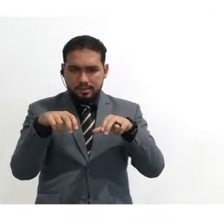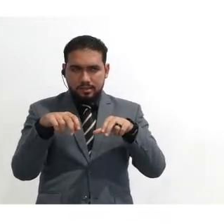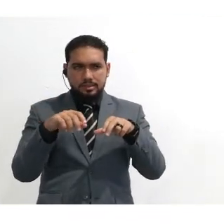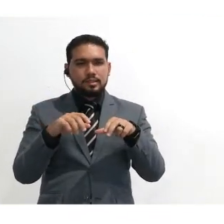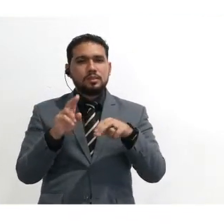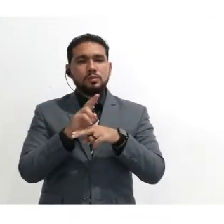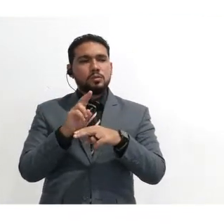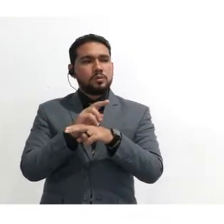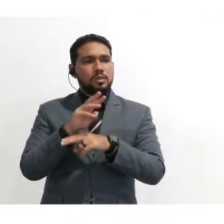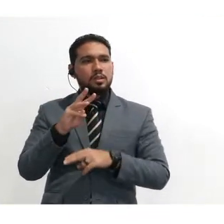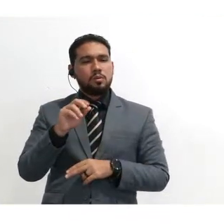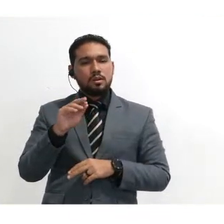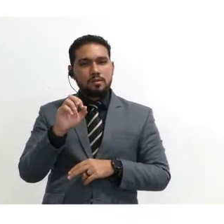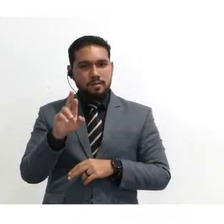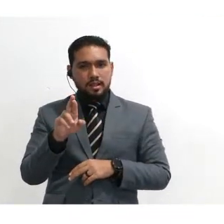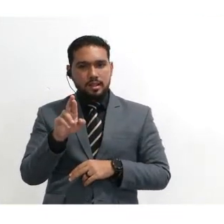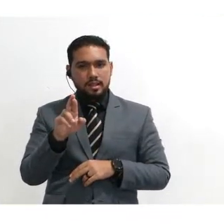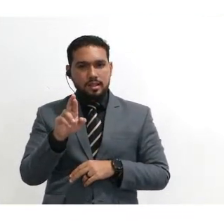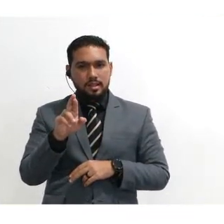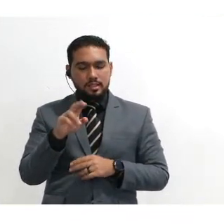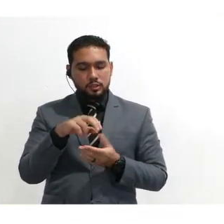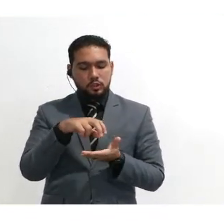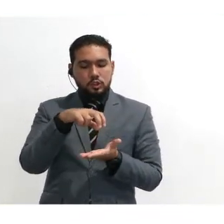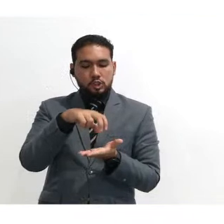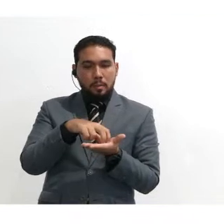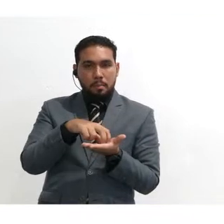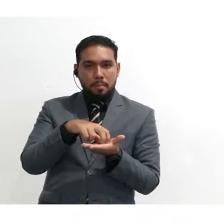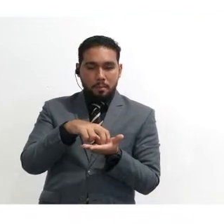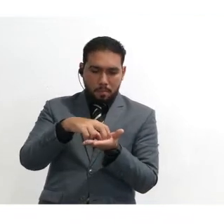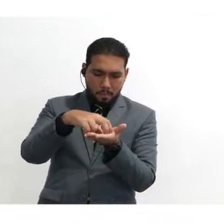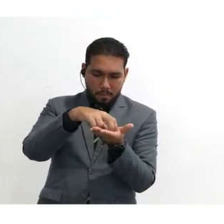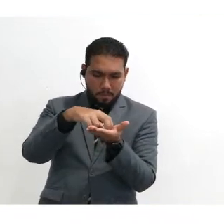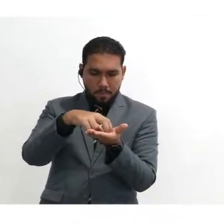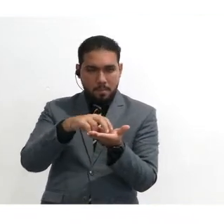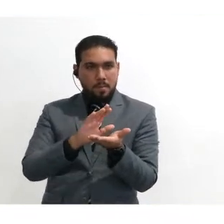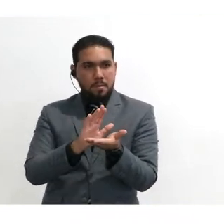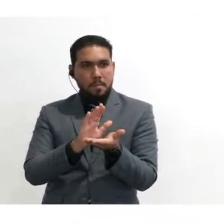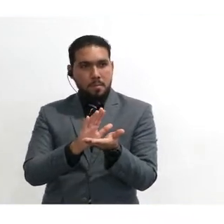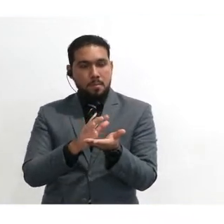to both the dielectric layers and interconnect layers.